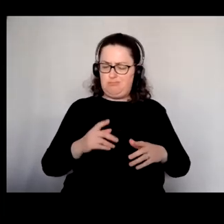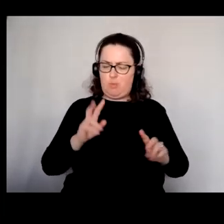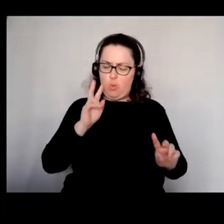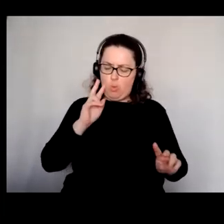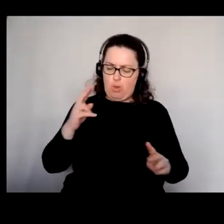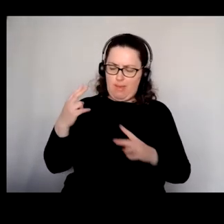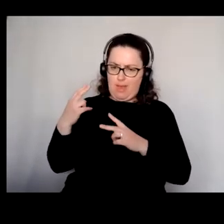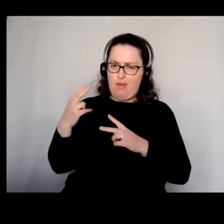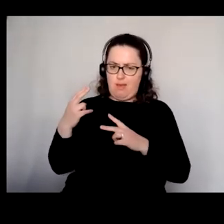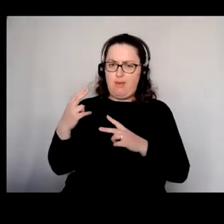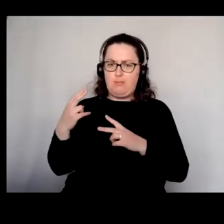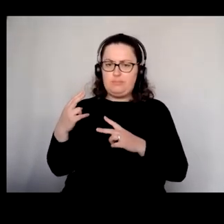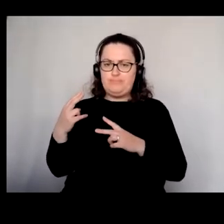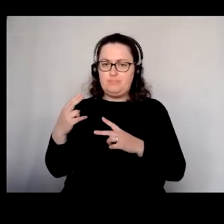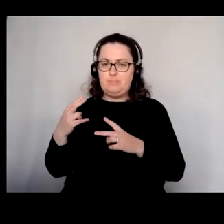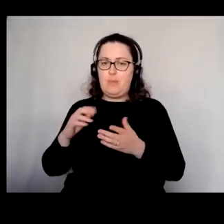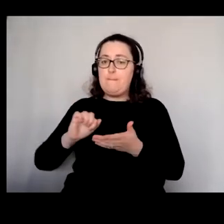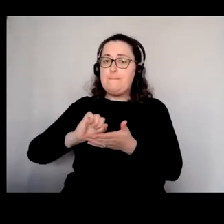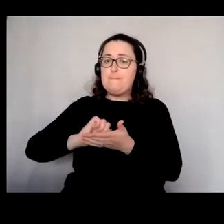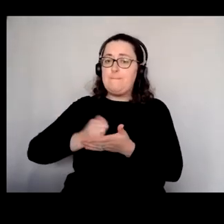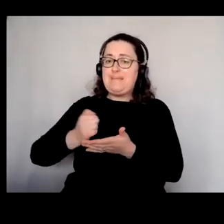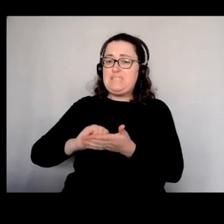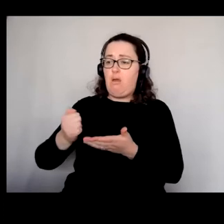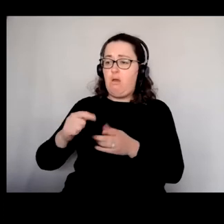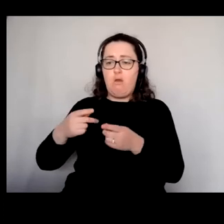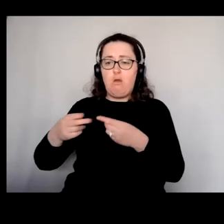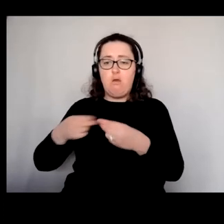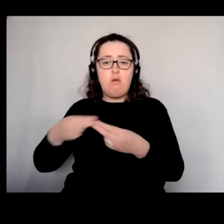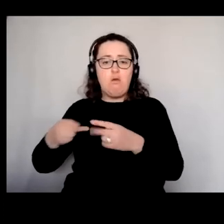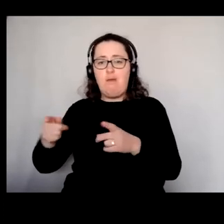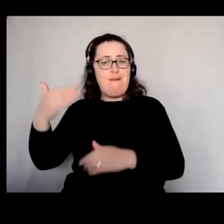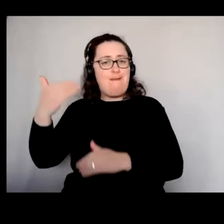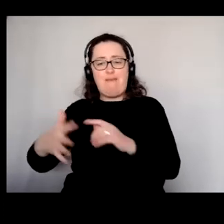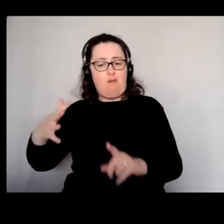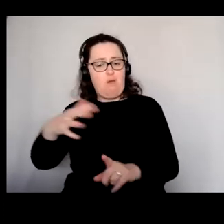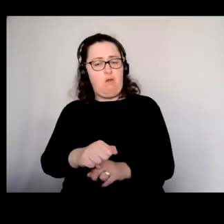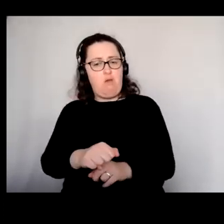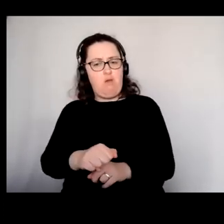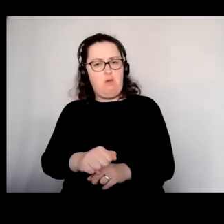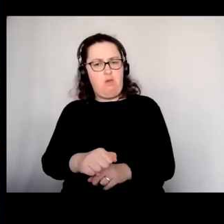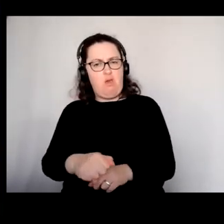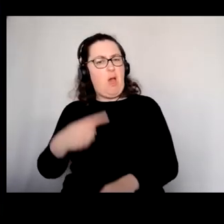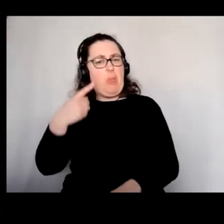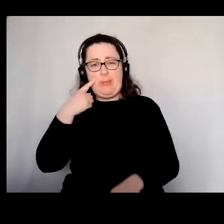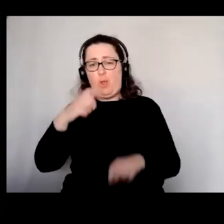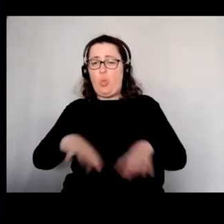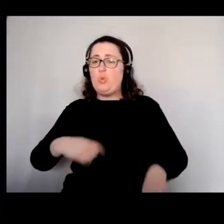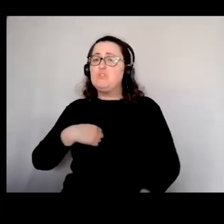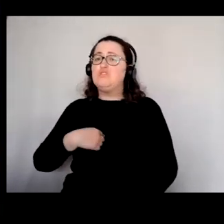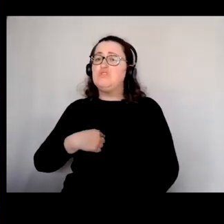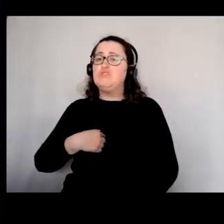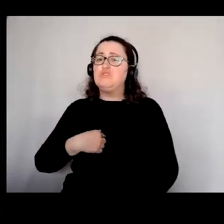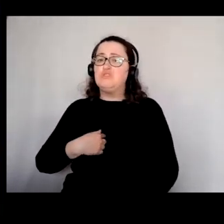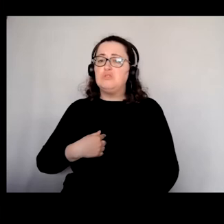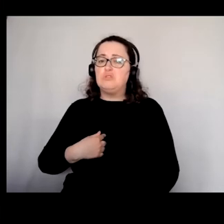it. If the media never picked up the work, I would have been kind of lost.